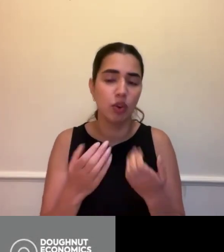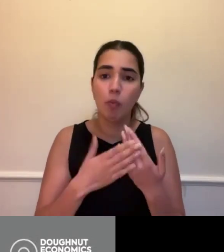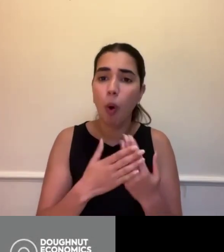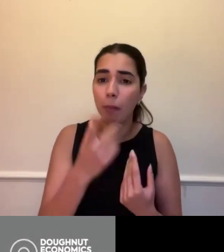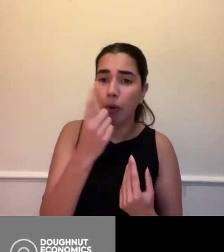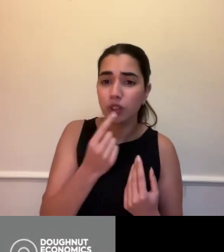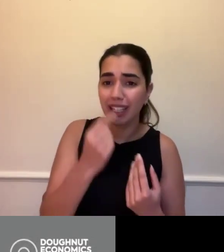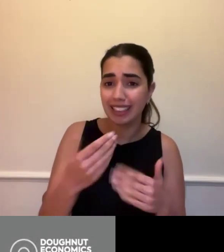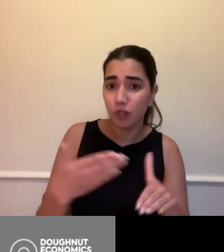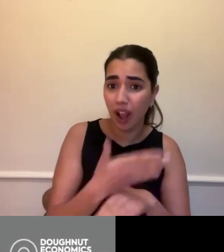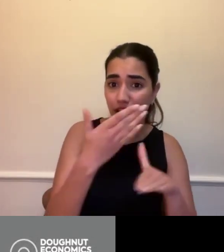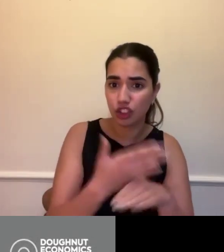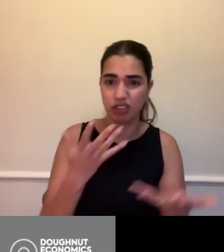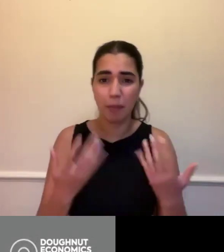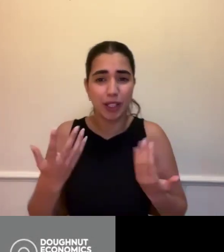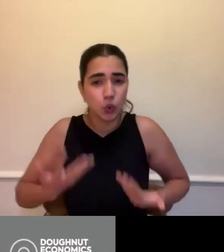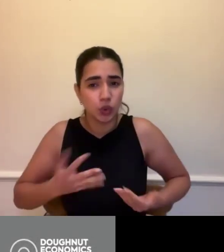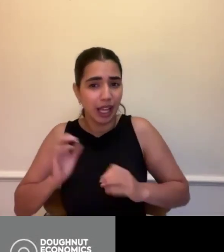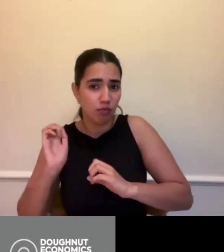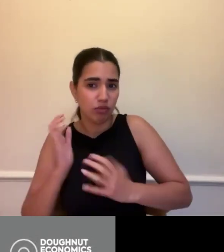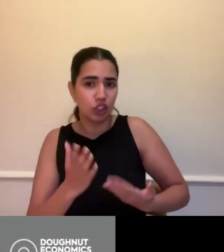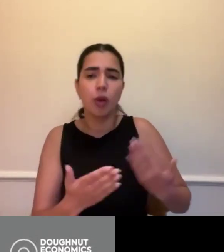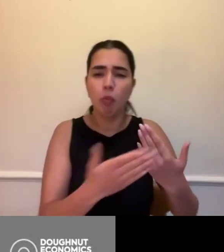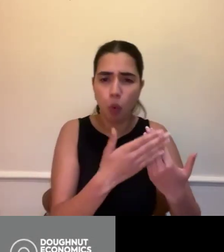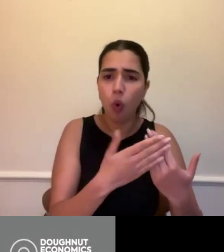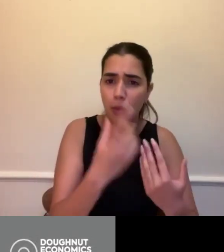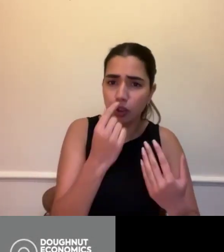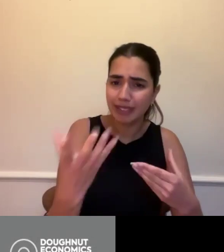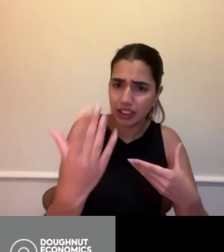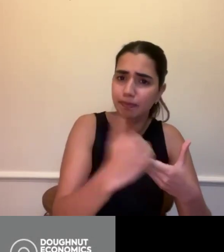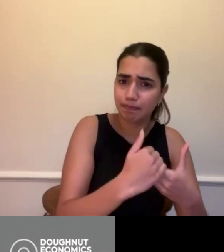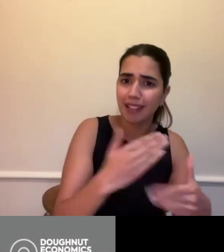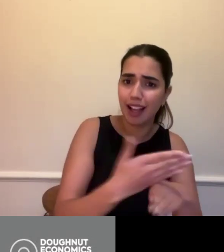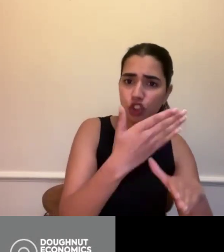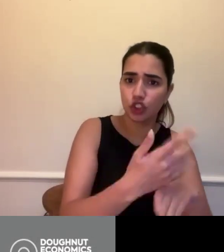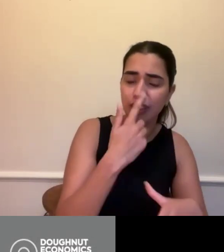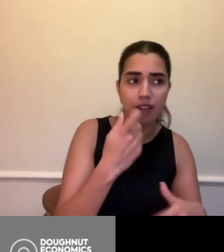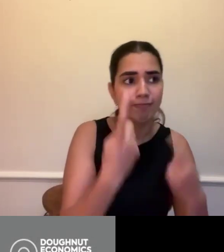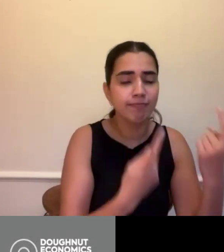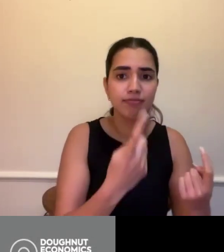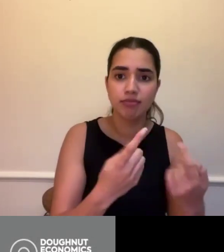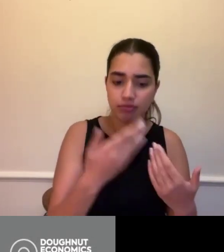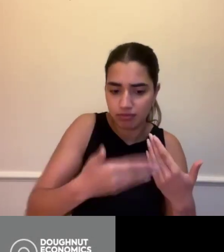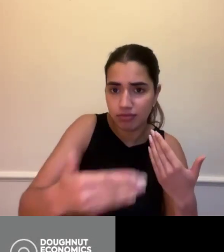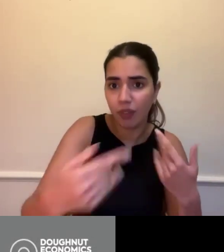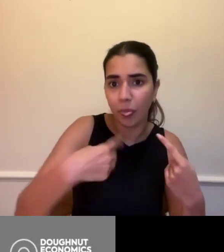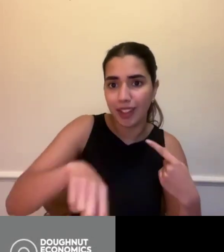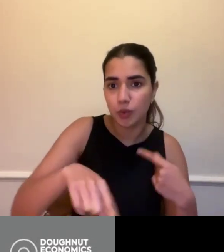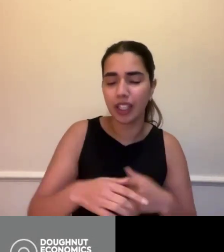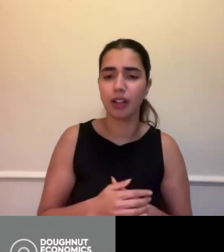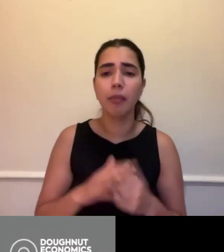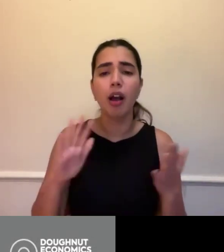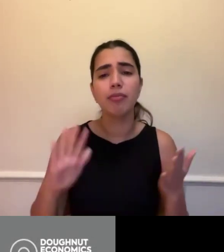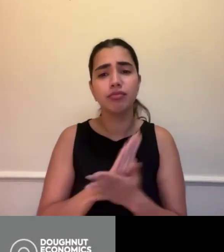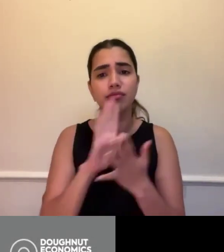what we have presented here today. But it's really, really glad to be able to share all of this work